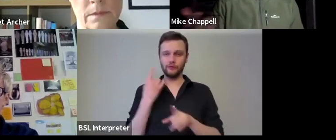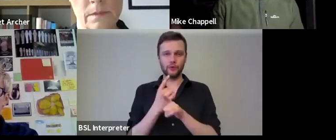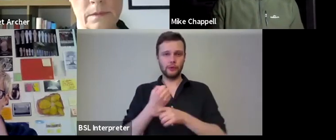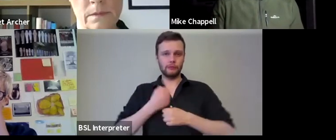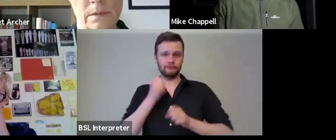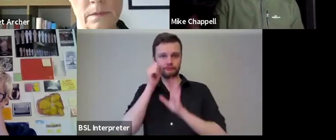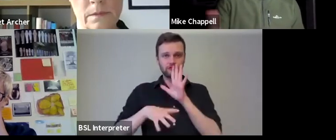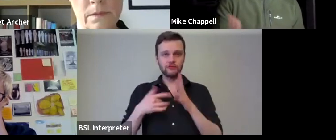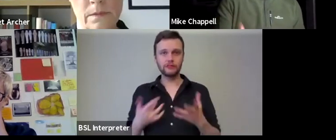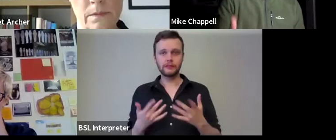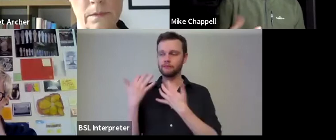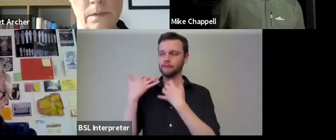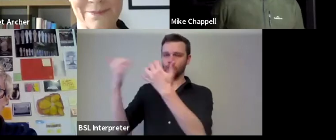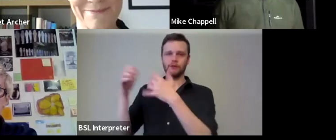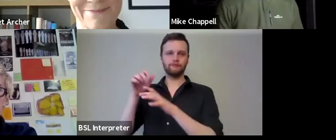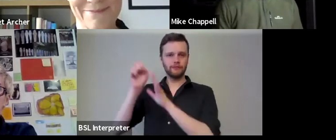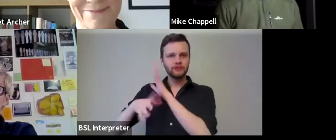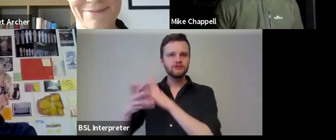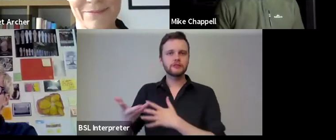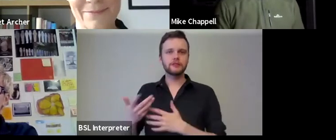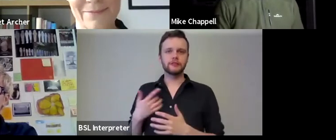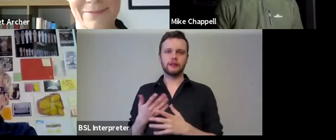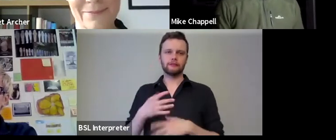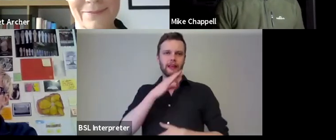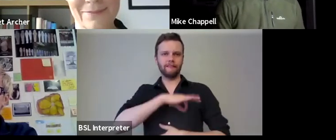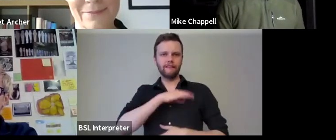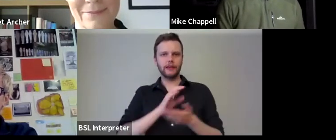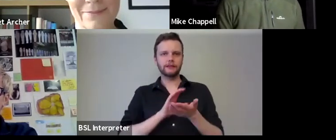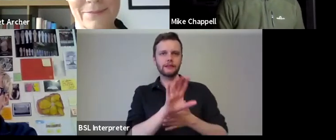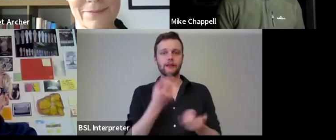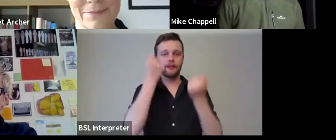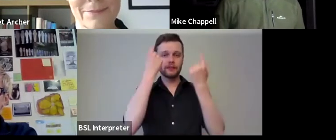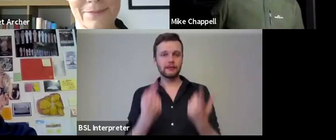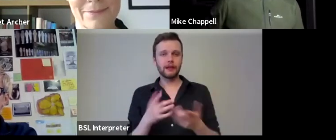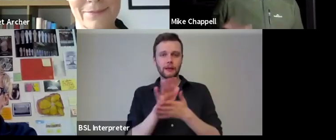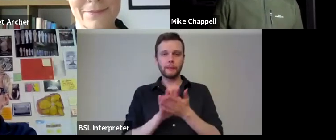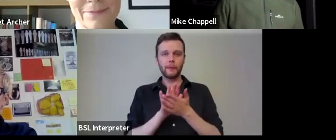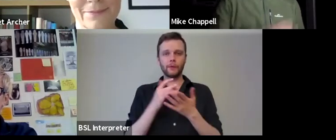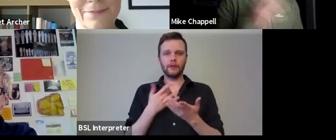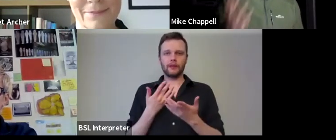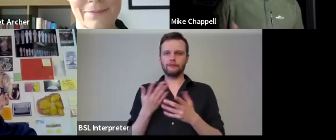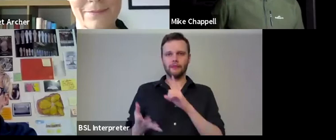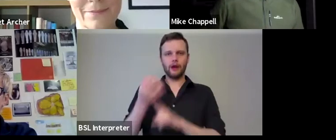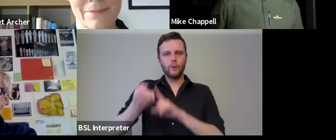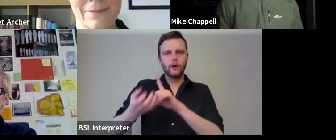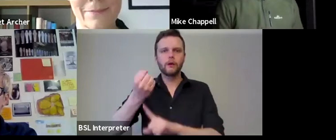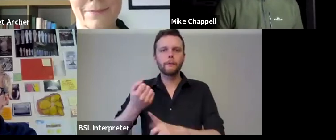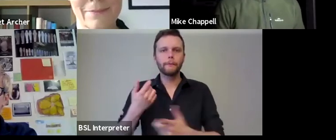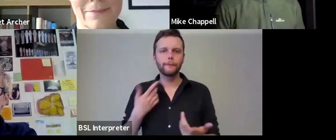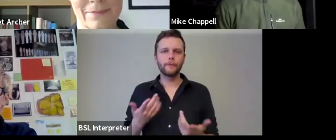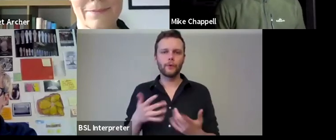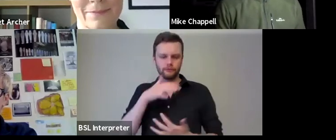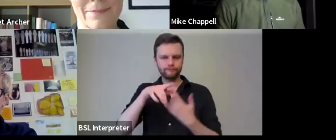the narratives of their audiences and their investors understand about the outcomes, the multiplicity of